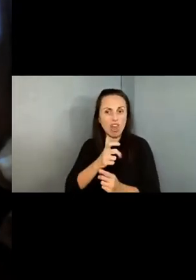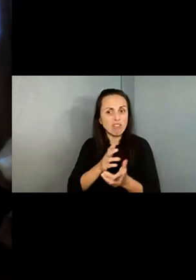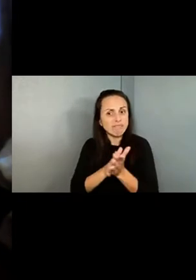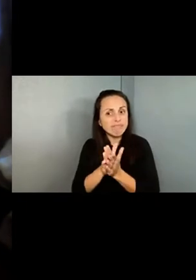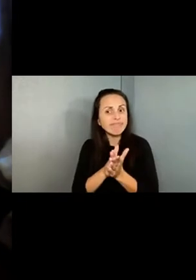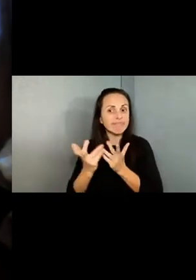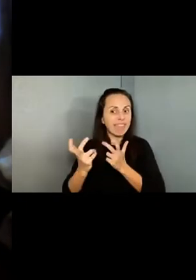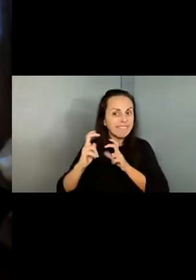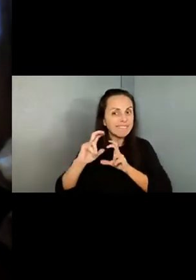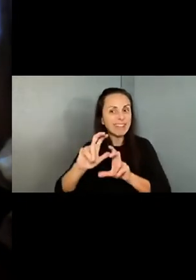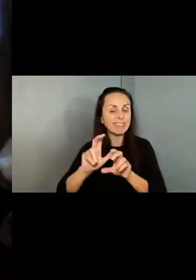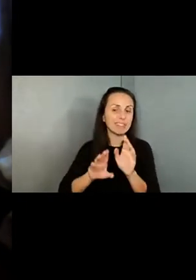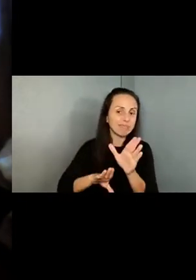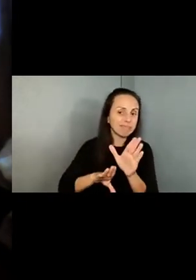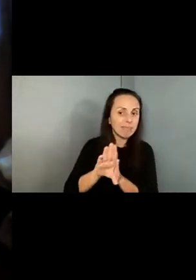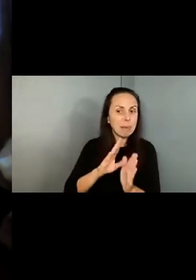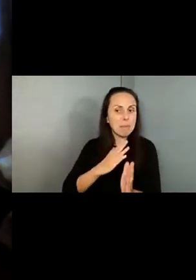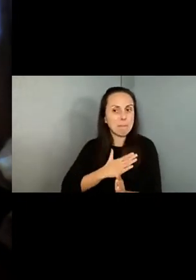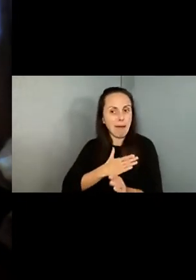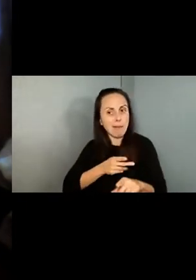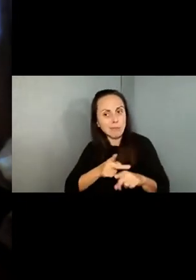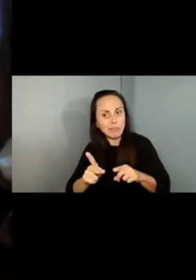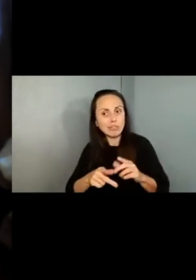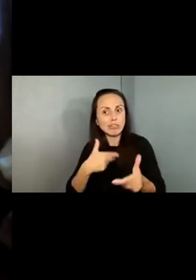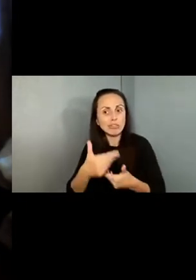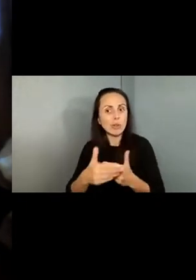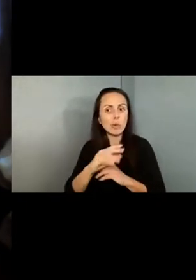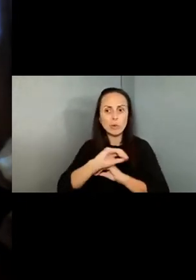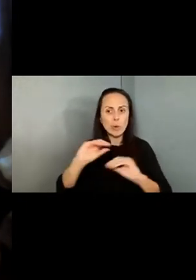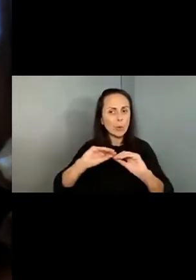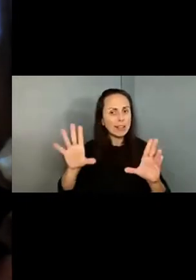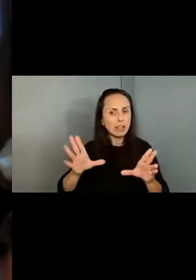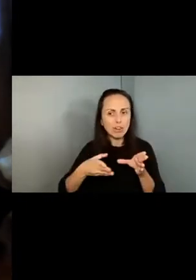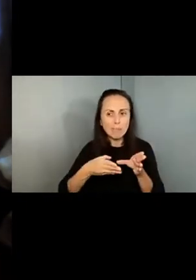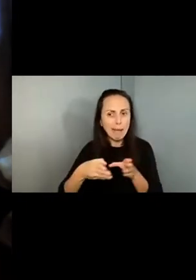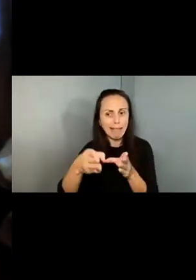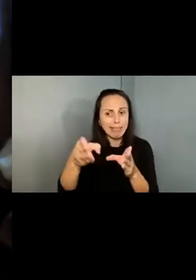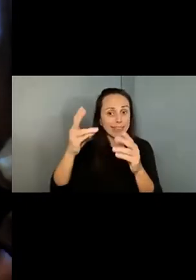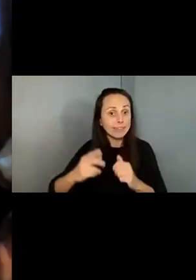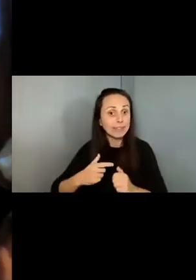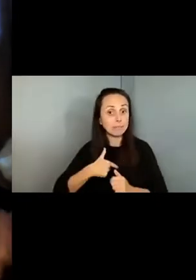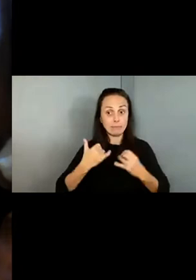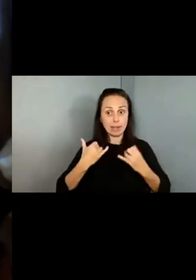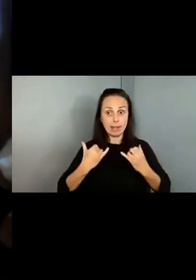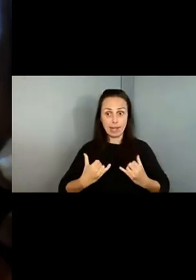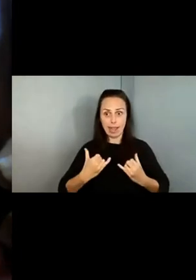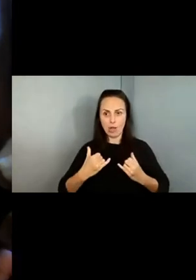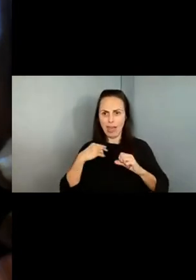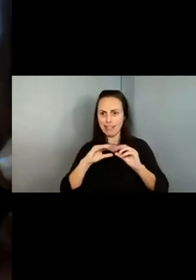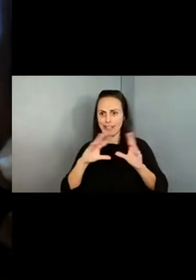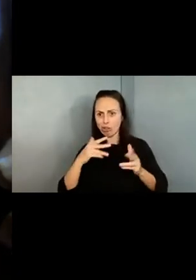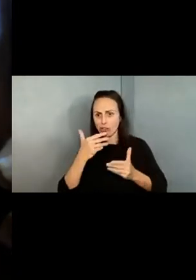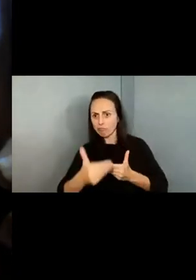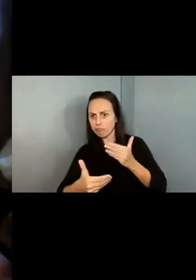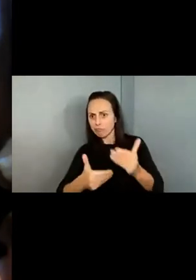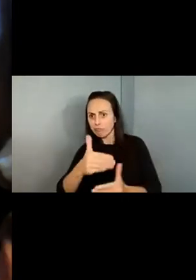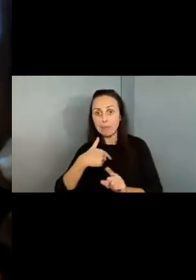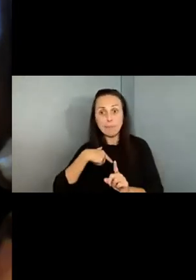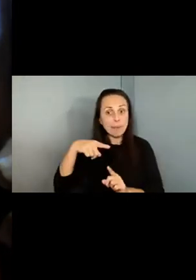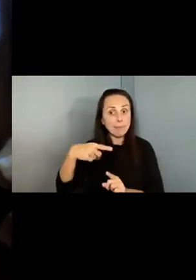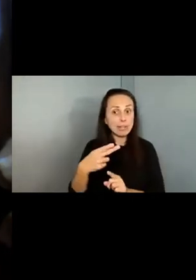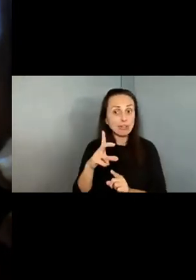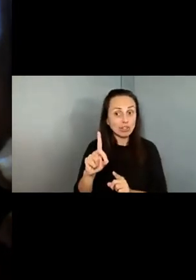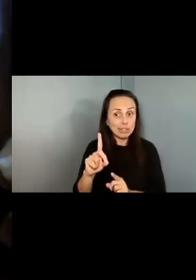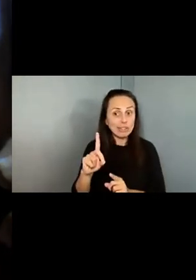developing my professional prospects, that there is no clear path from where I currently sit as a disabled PhD candidate to